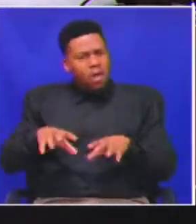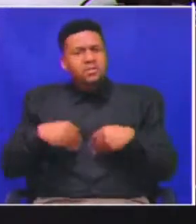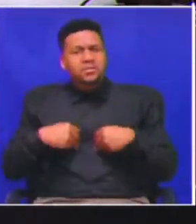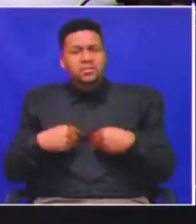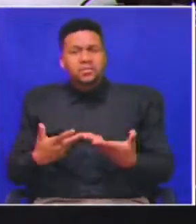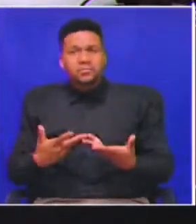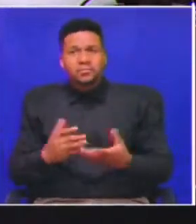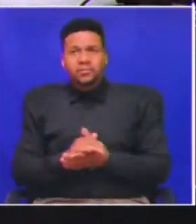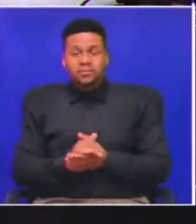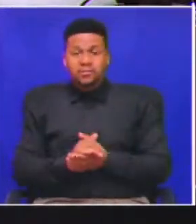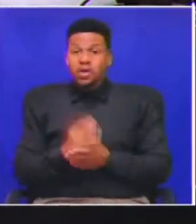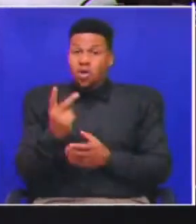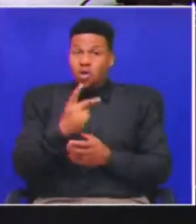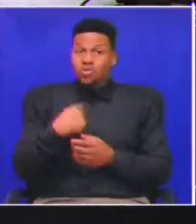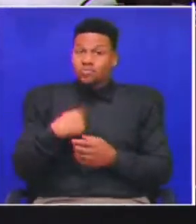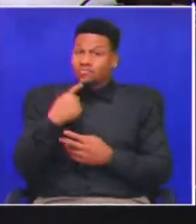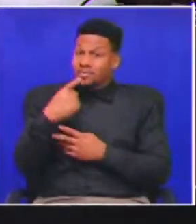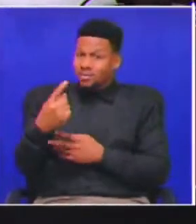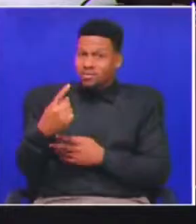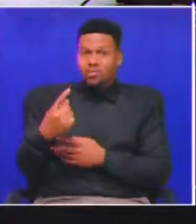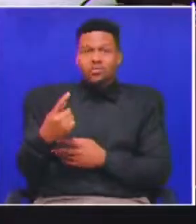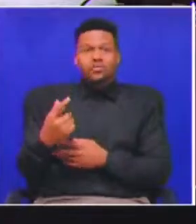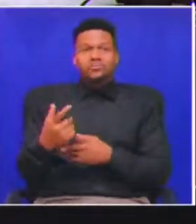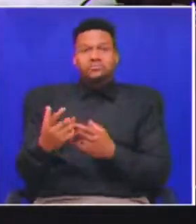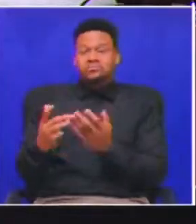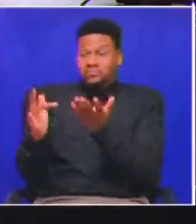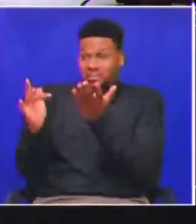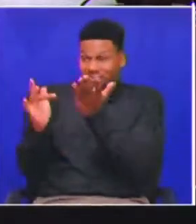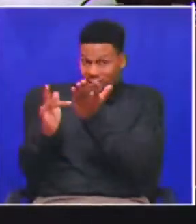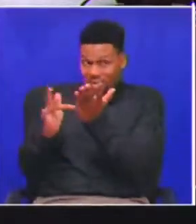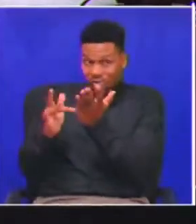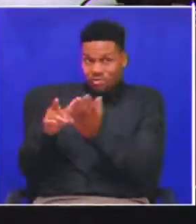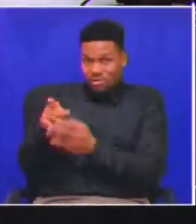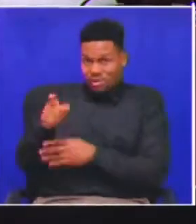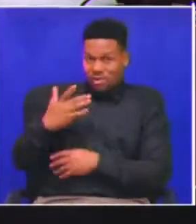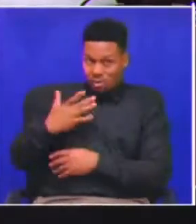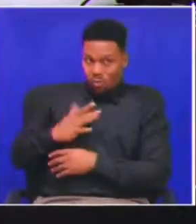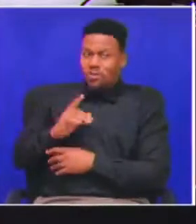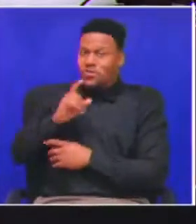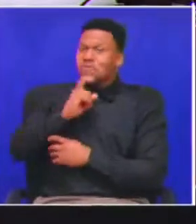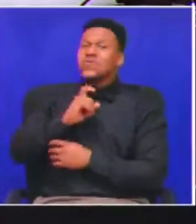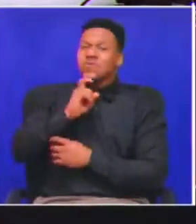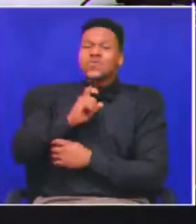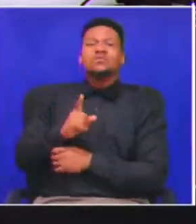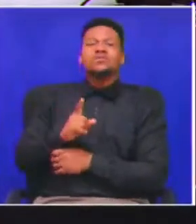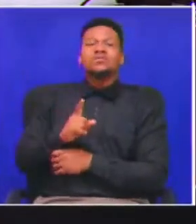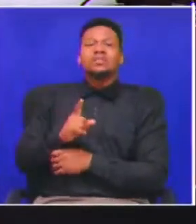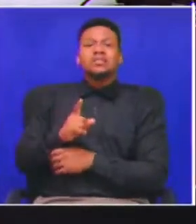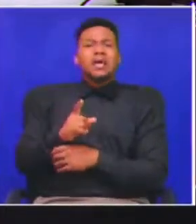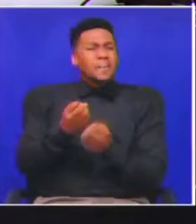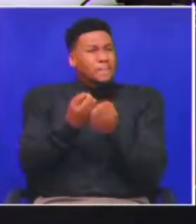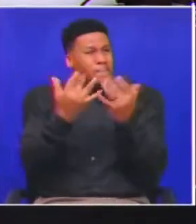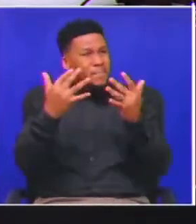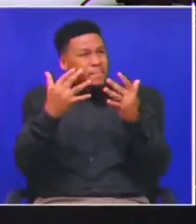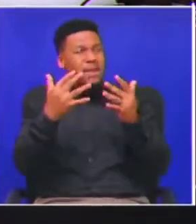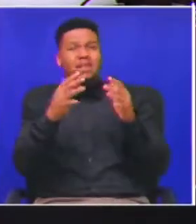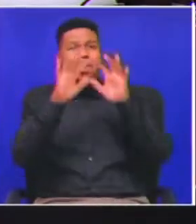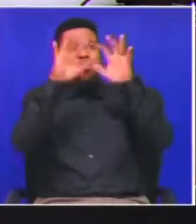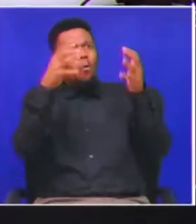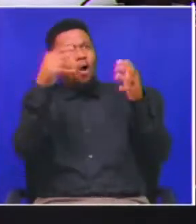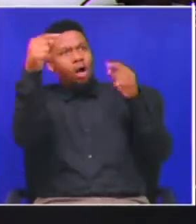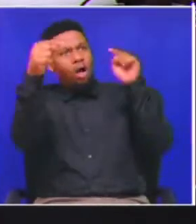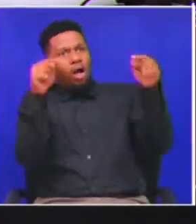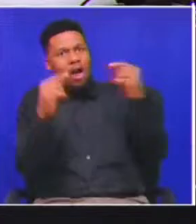utilize technology. Many other countries have succeeded in bringing down levels of criminality